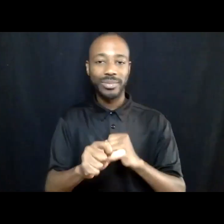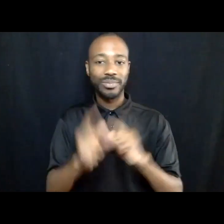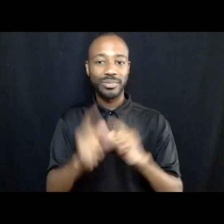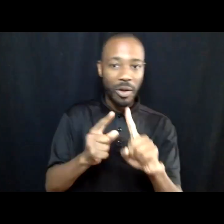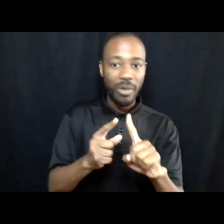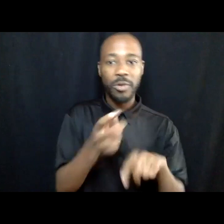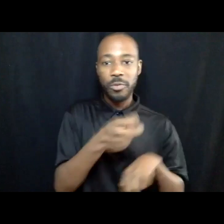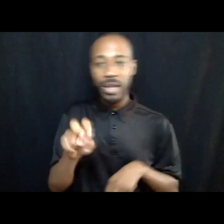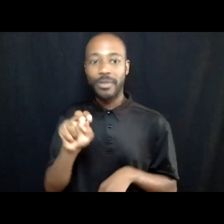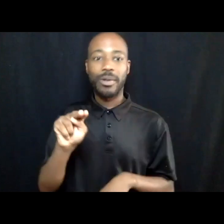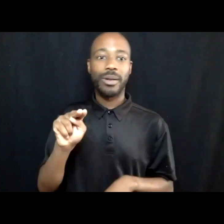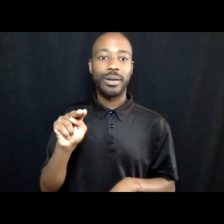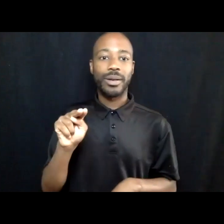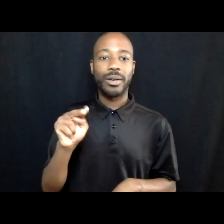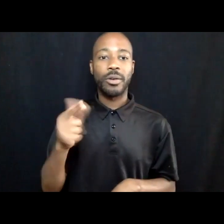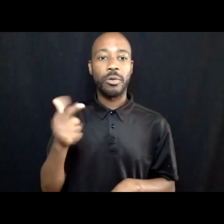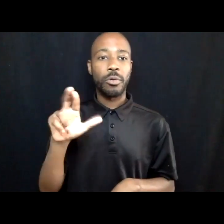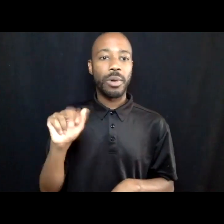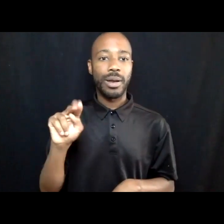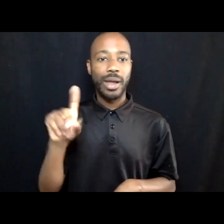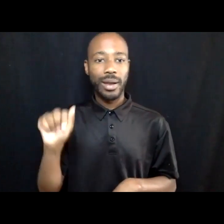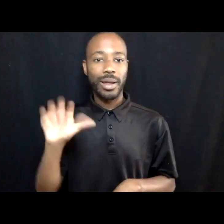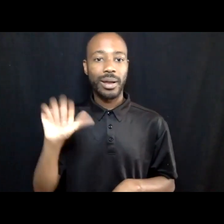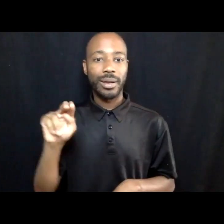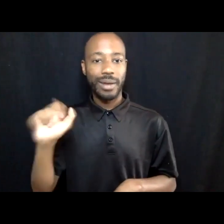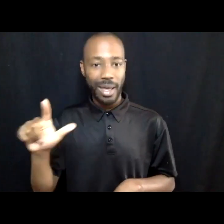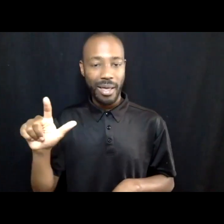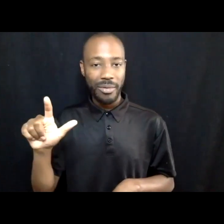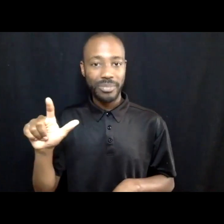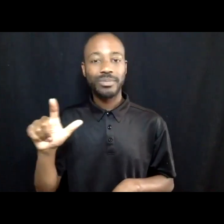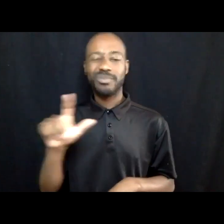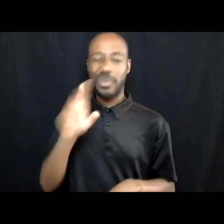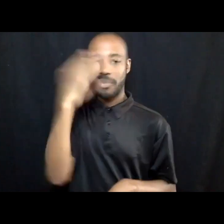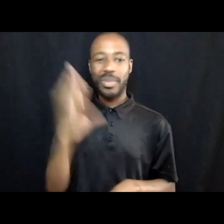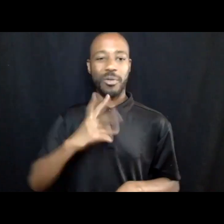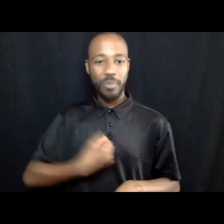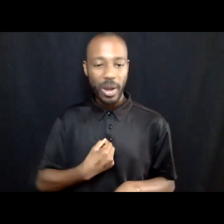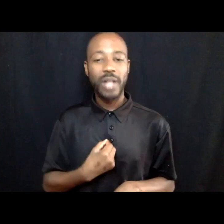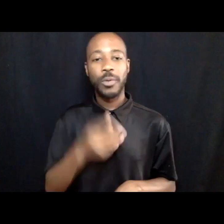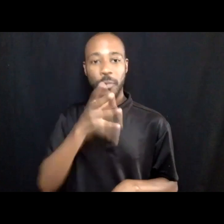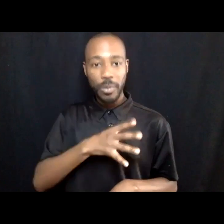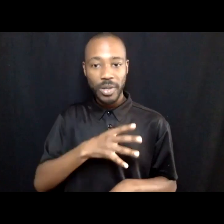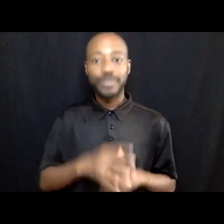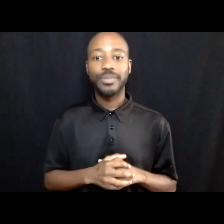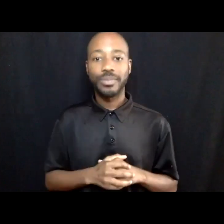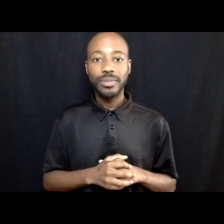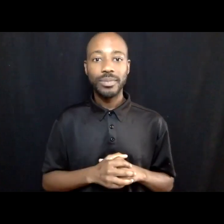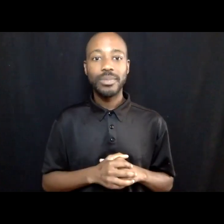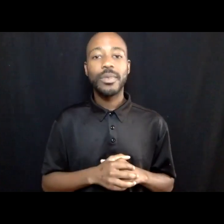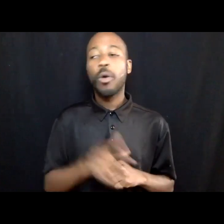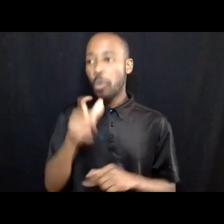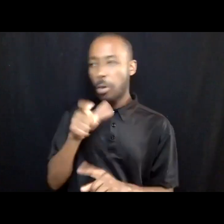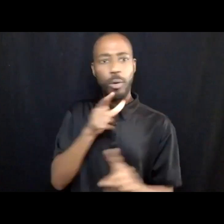#TransferKannataka to transfer Kannataka Zara Brown, a Black trans woman, from a correctional facility designated for men to a women's